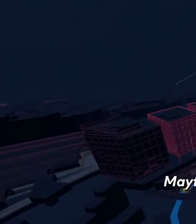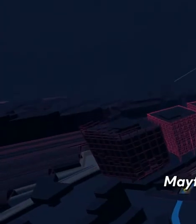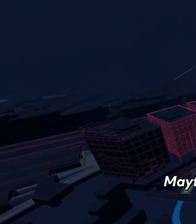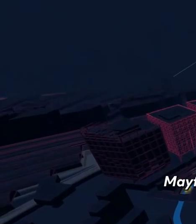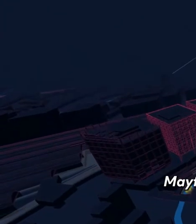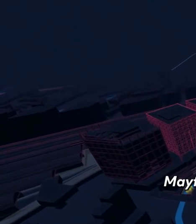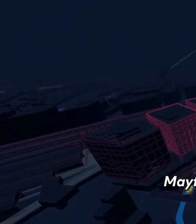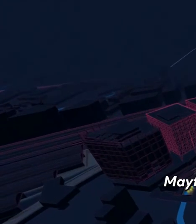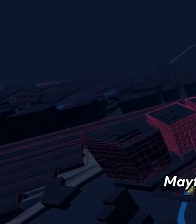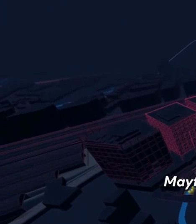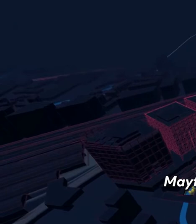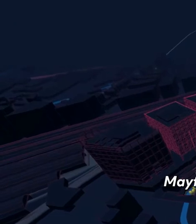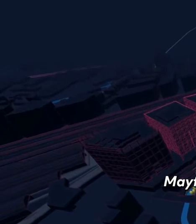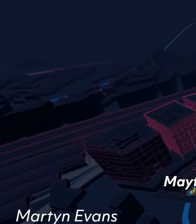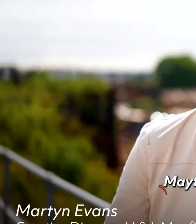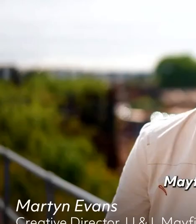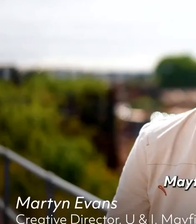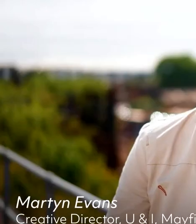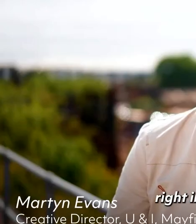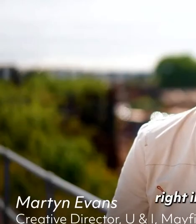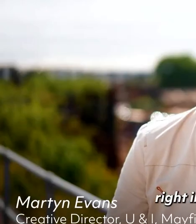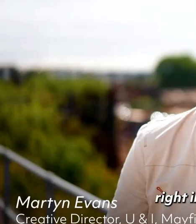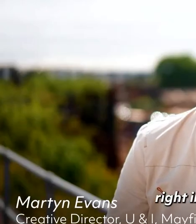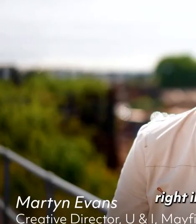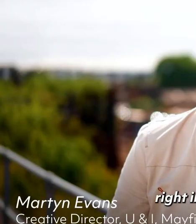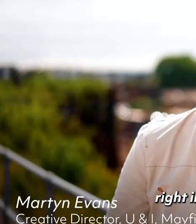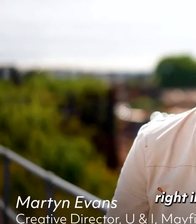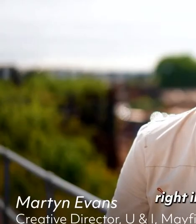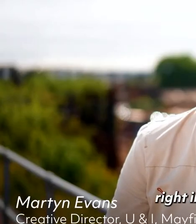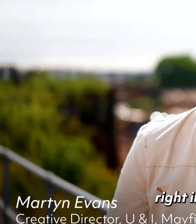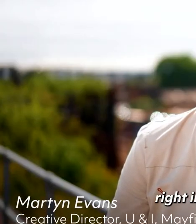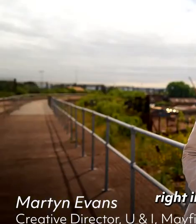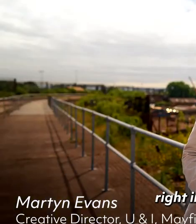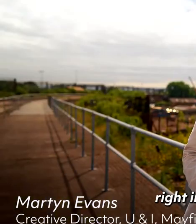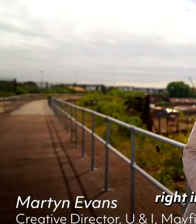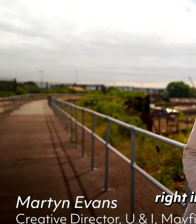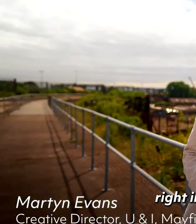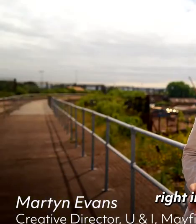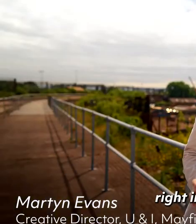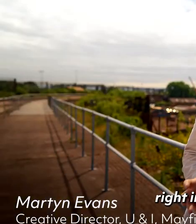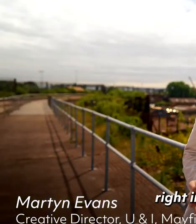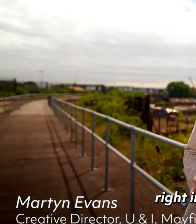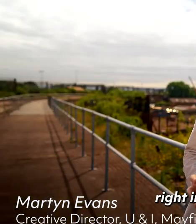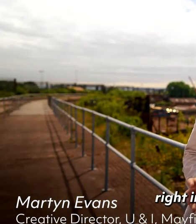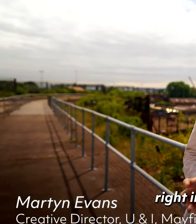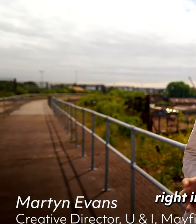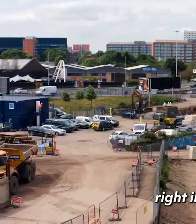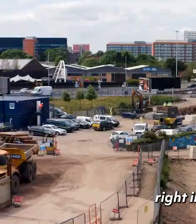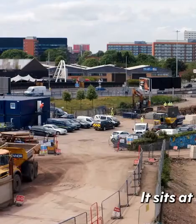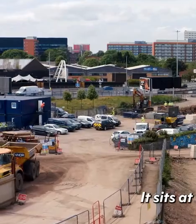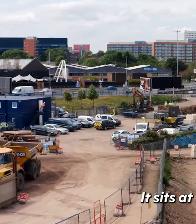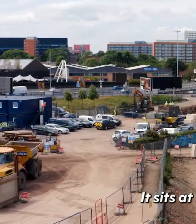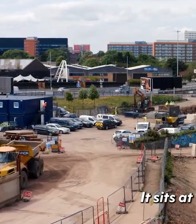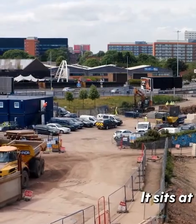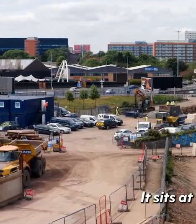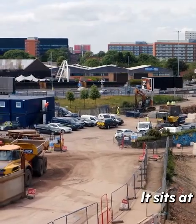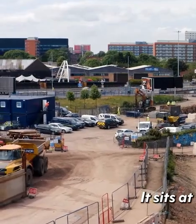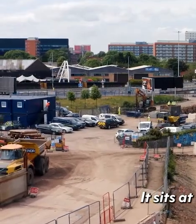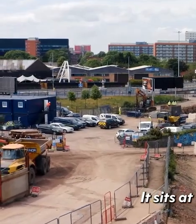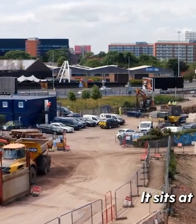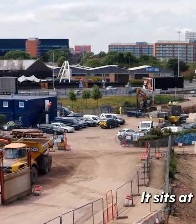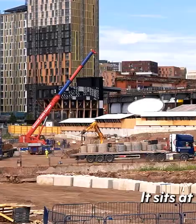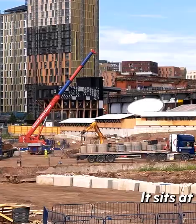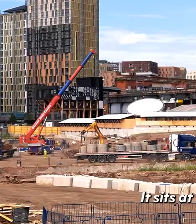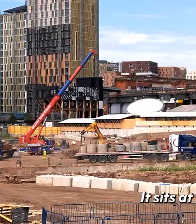Mayfield was conceived in 2016 to redevelop 25 acres of land right in the heart of the city centre. It sits at the heart